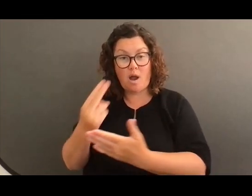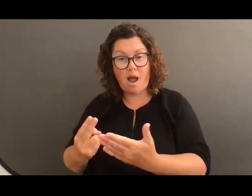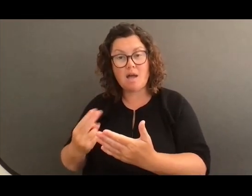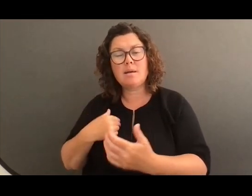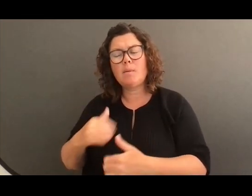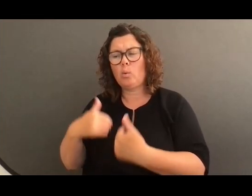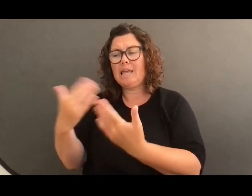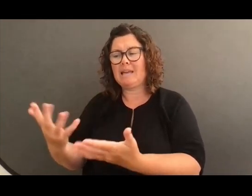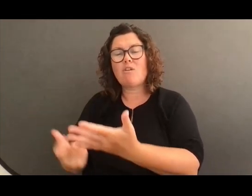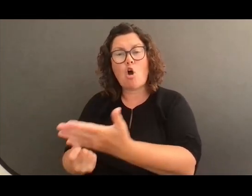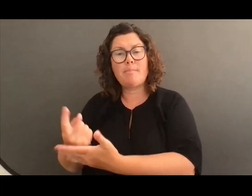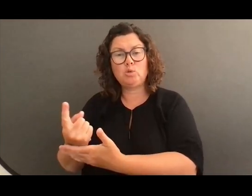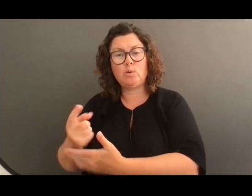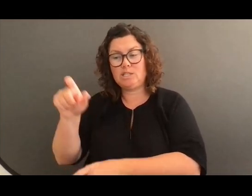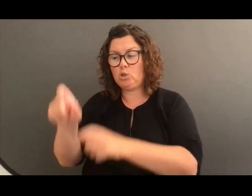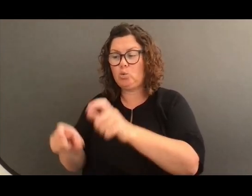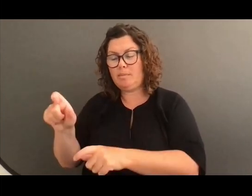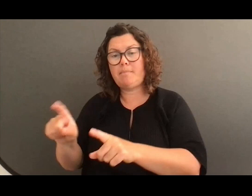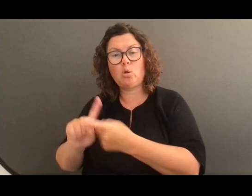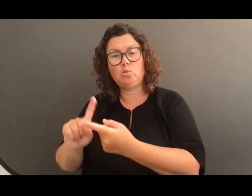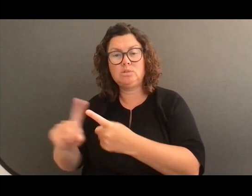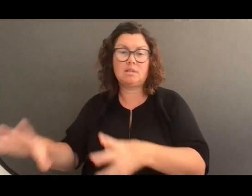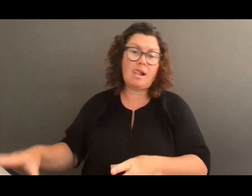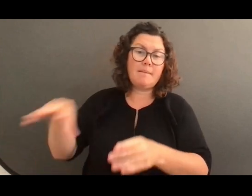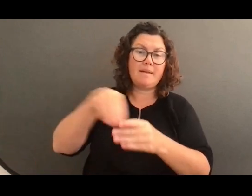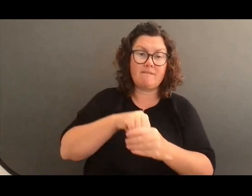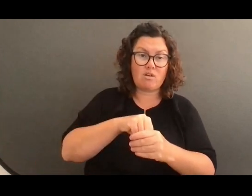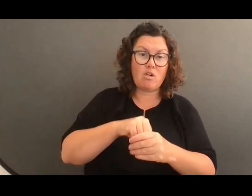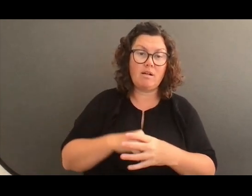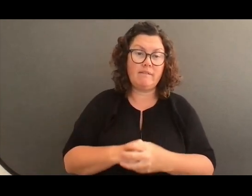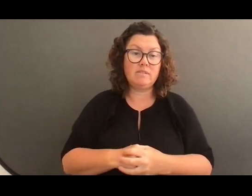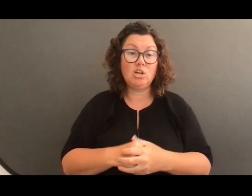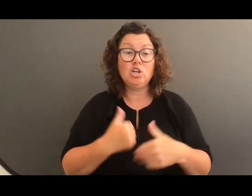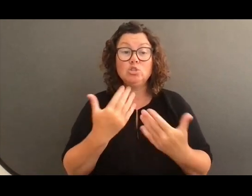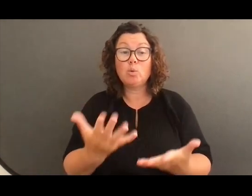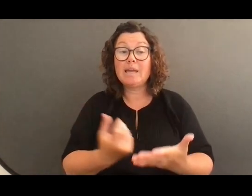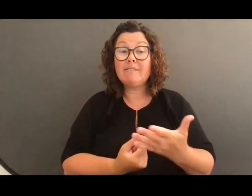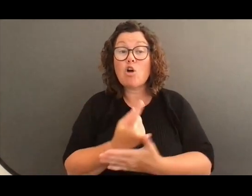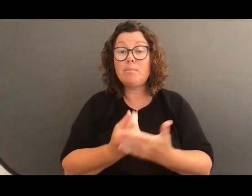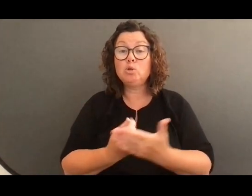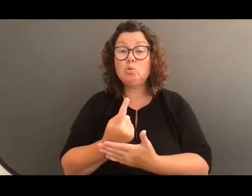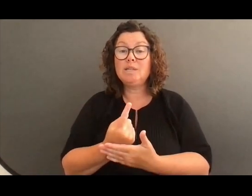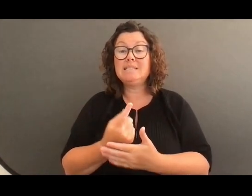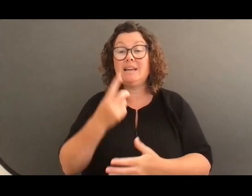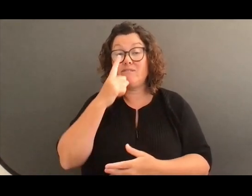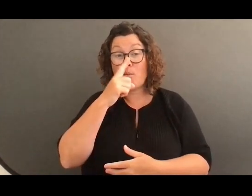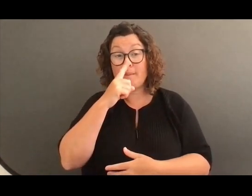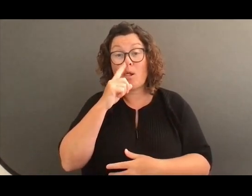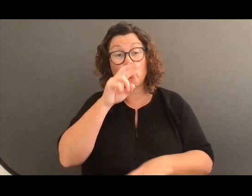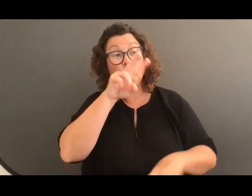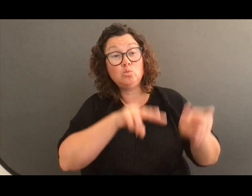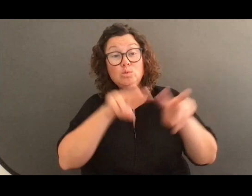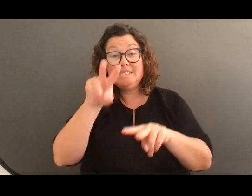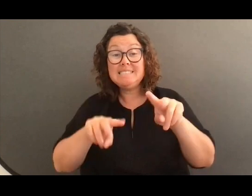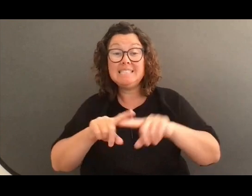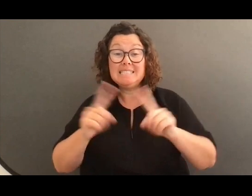necessarily view visual arts in a formal gallery setting to come and see the entries that have been made by their children or by friends